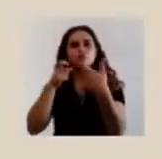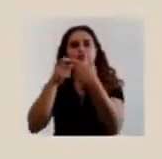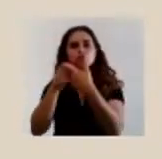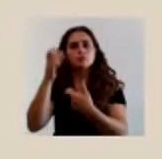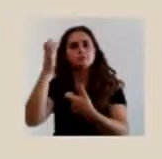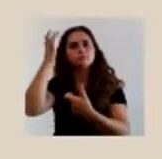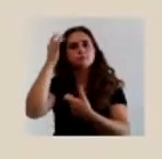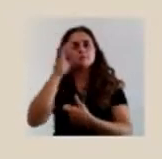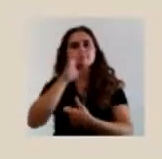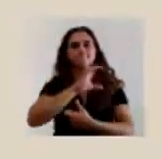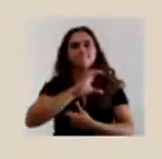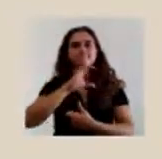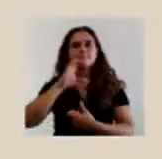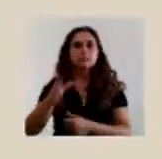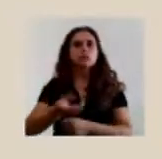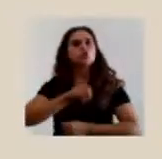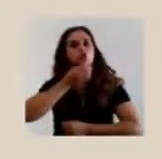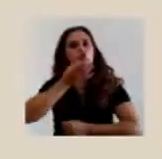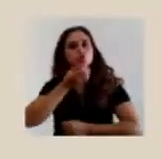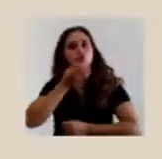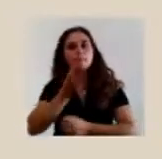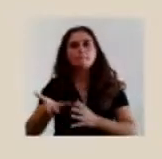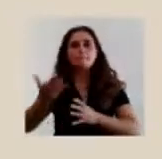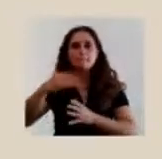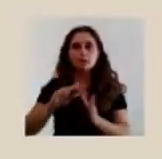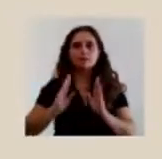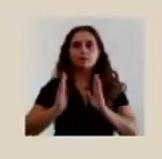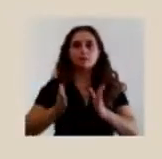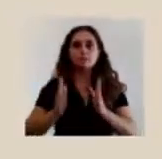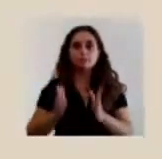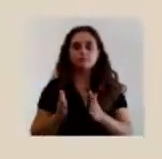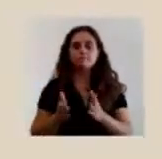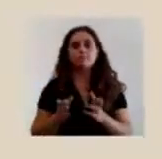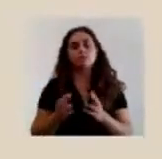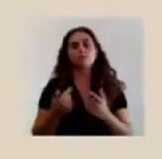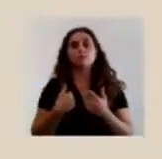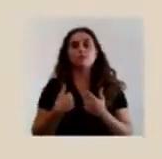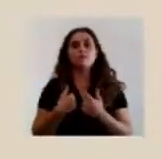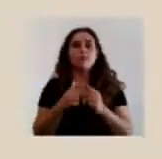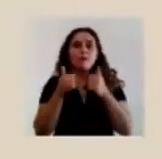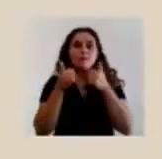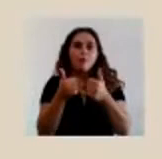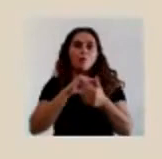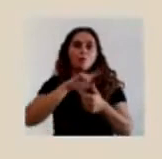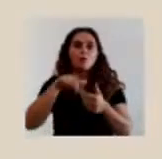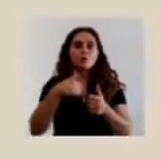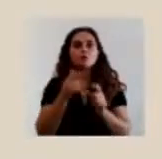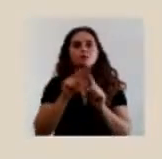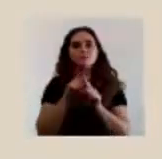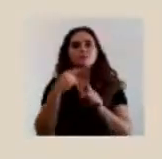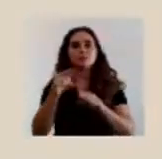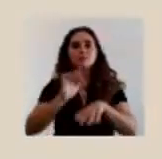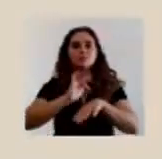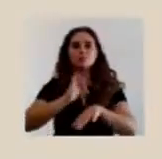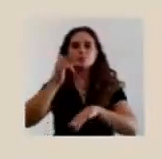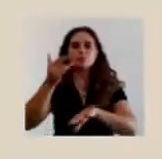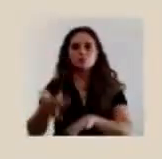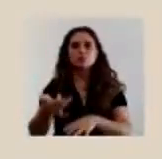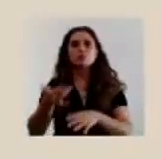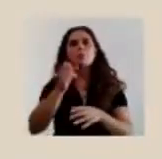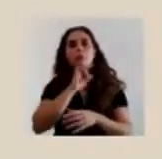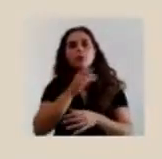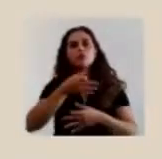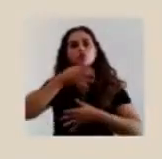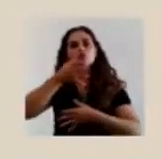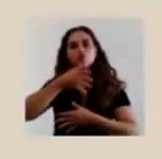neuroscience that require more explanation and unpacking. Luckily, we have the experts with us tonight who can do just